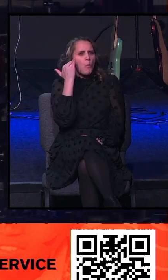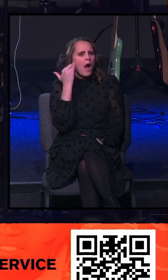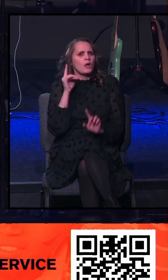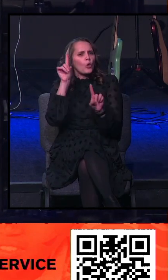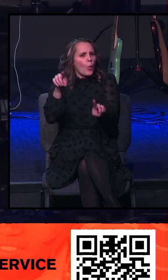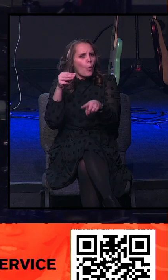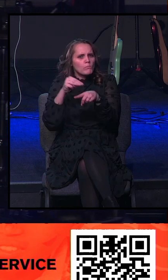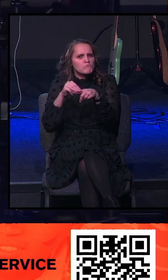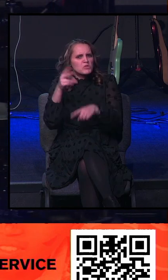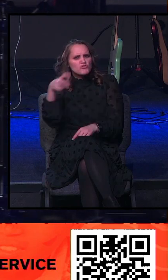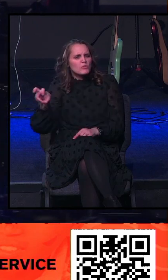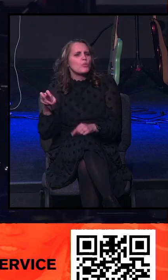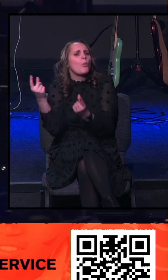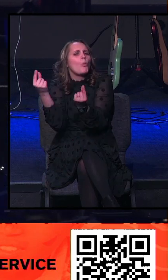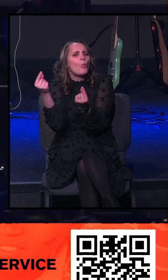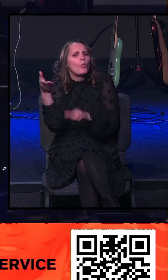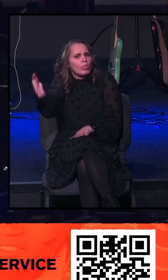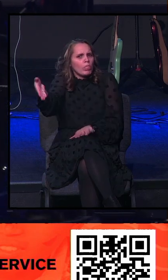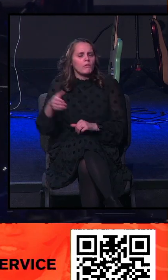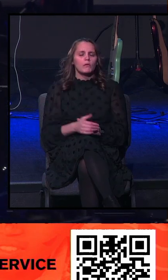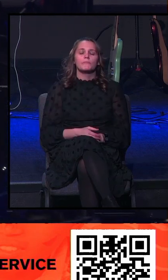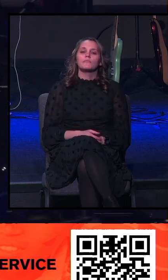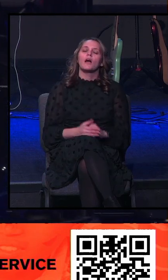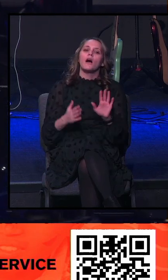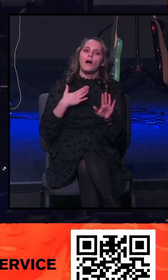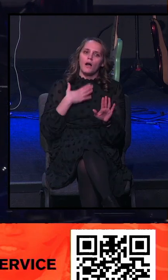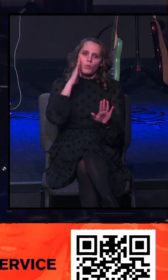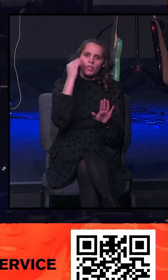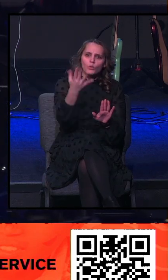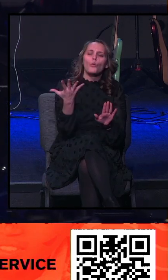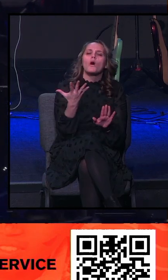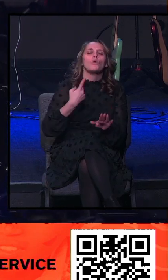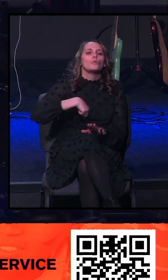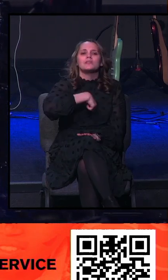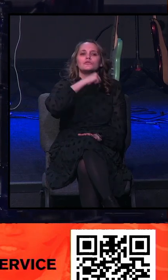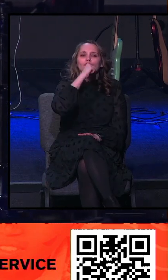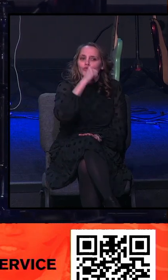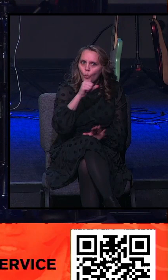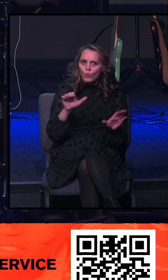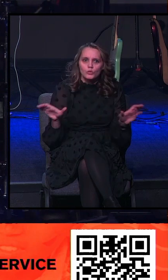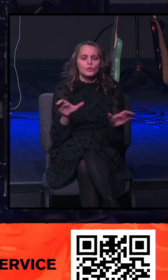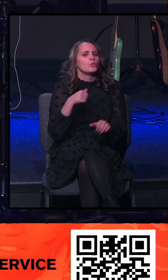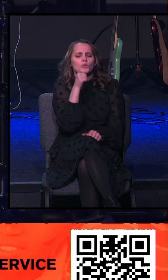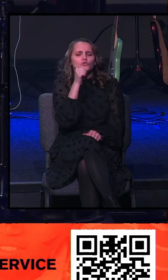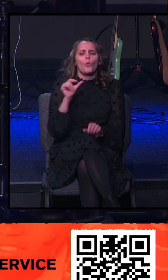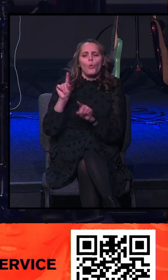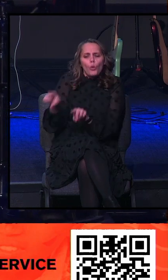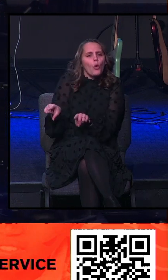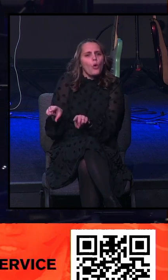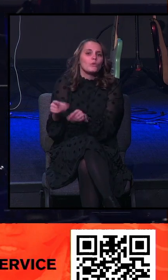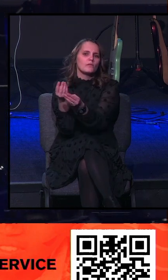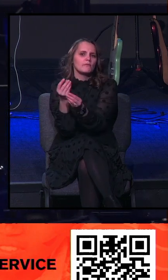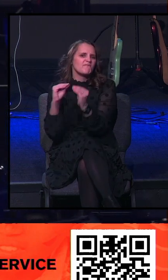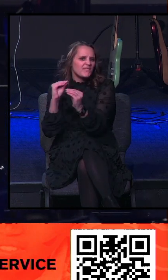What do we do there? So this is what we don't do. So we don't go on these mission trips to solve